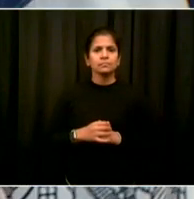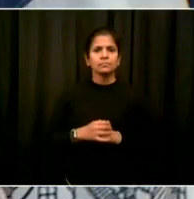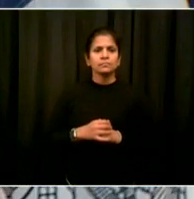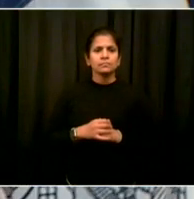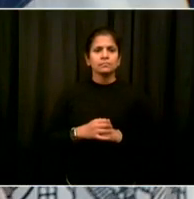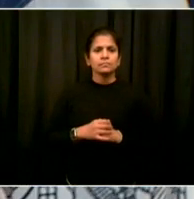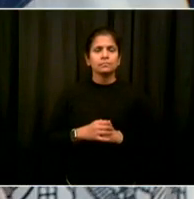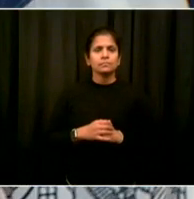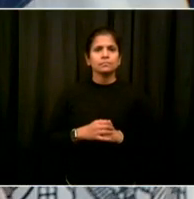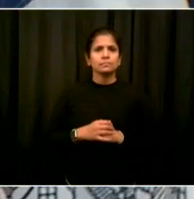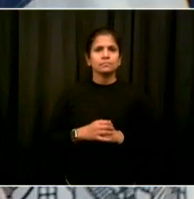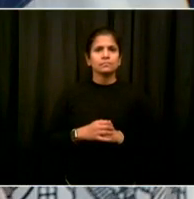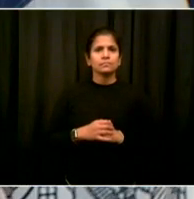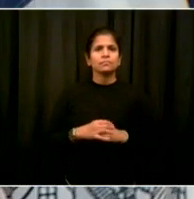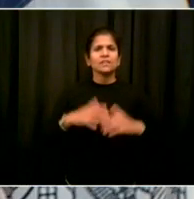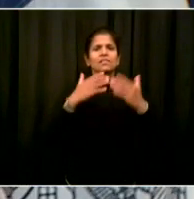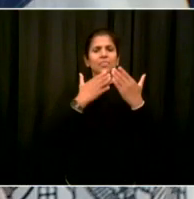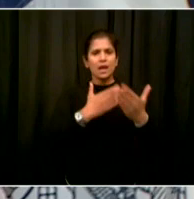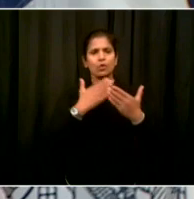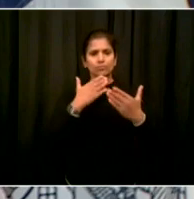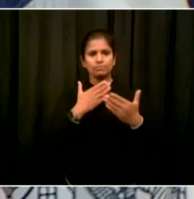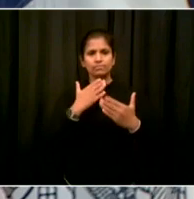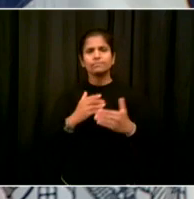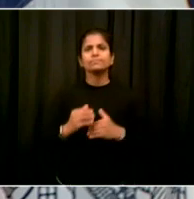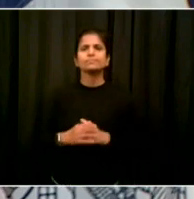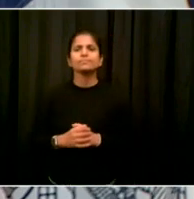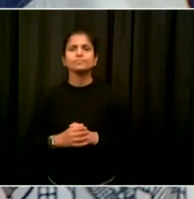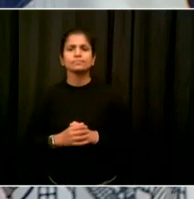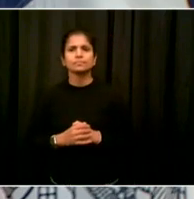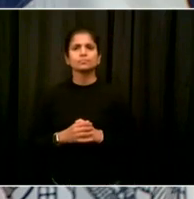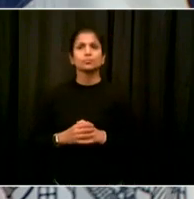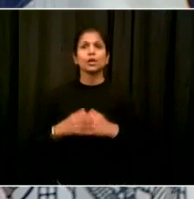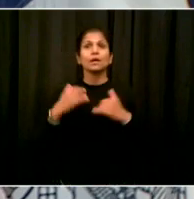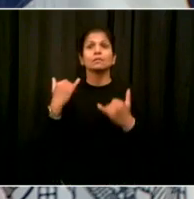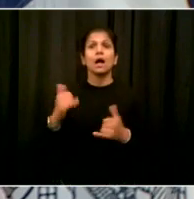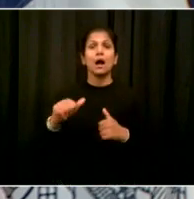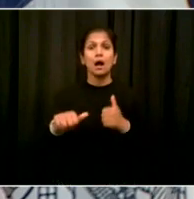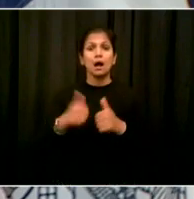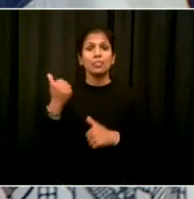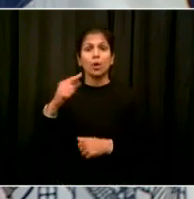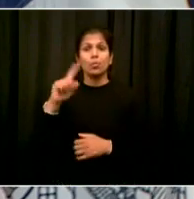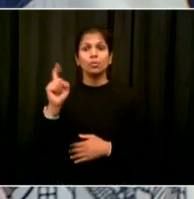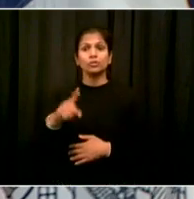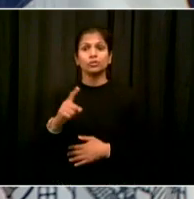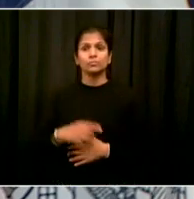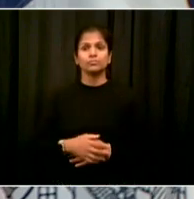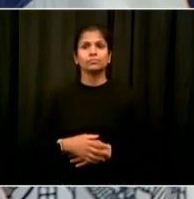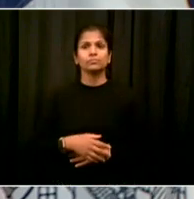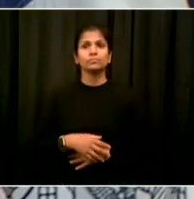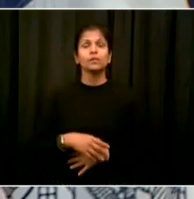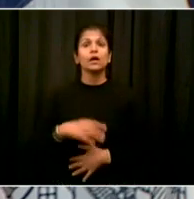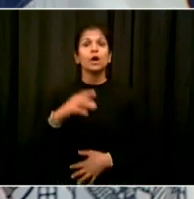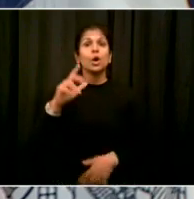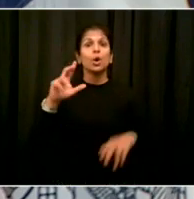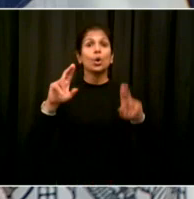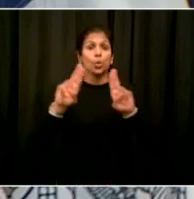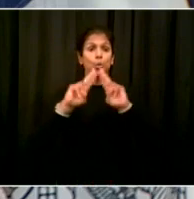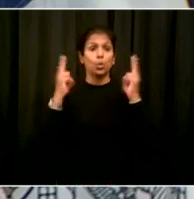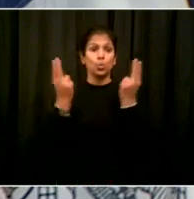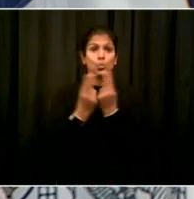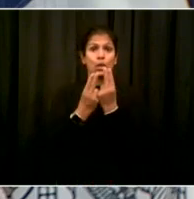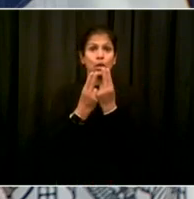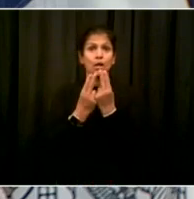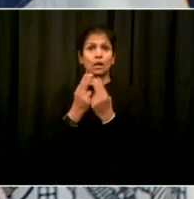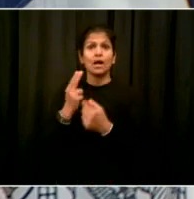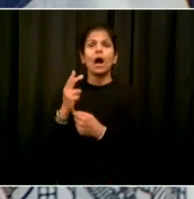Thank you. And then secondly, I wanted to ask about the agreement that you made with DC 37 yesterday, avoiding layoffs for